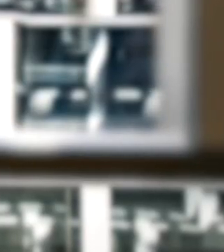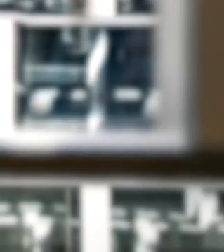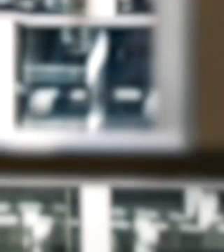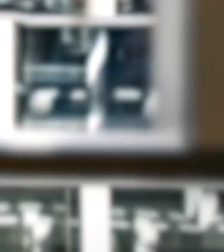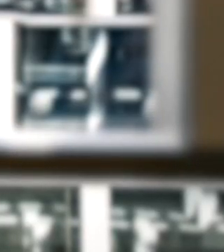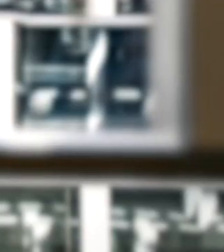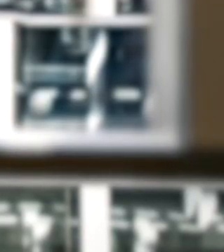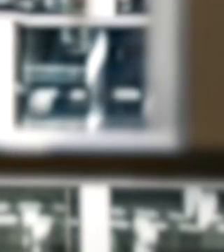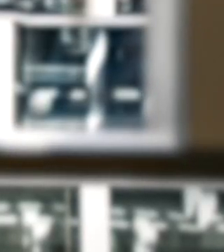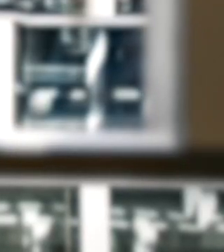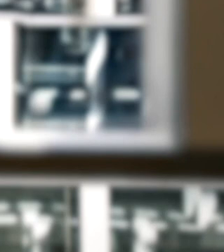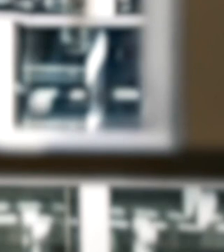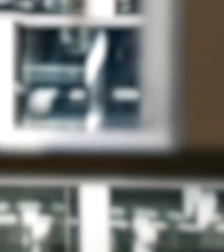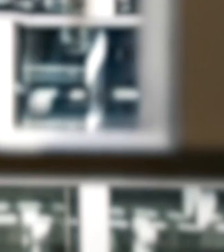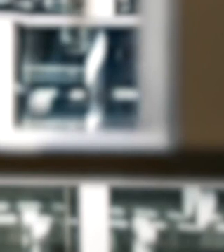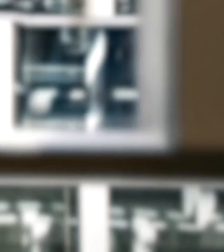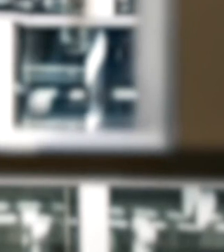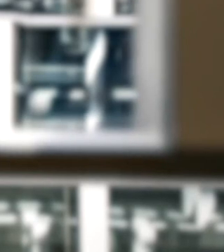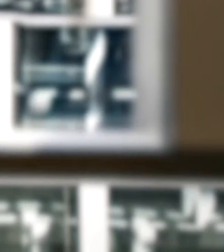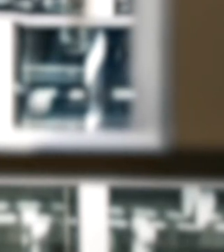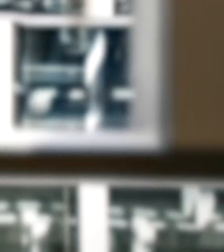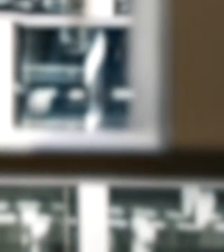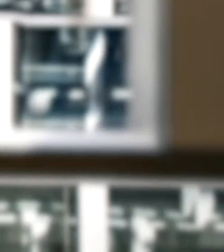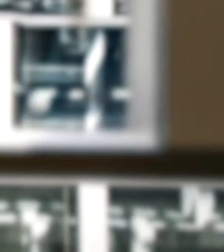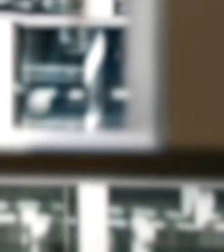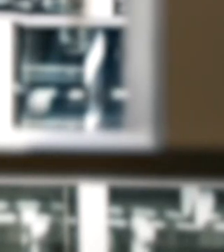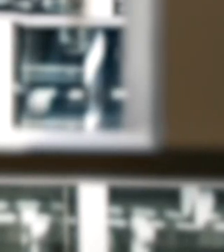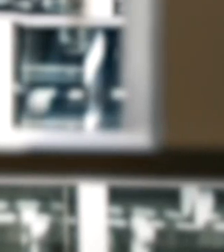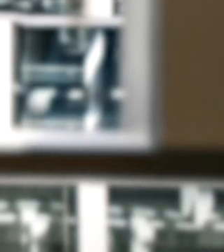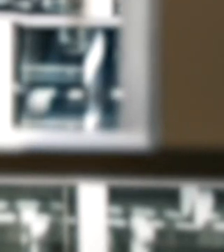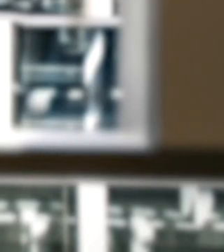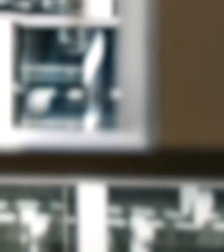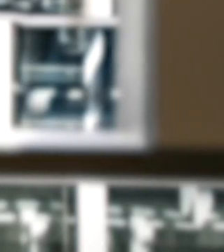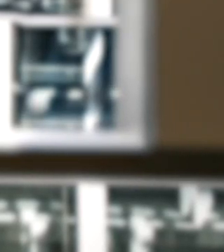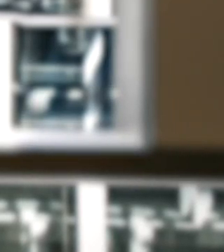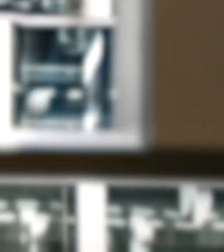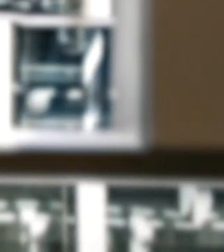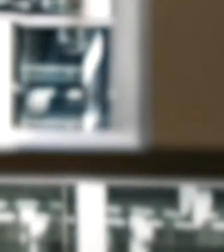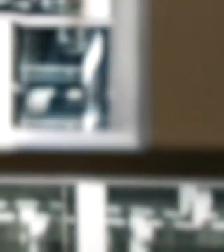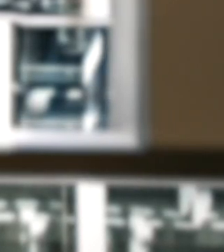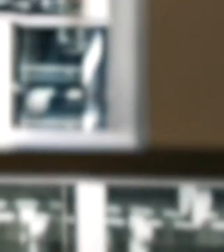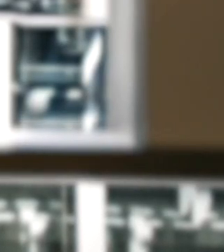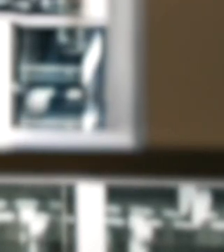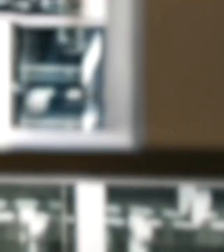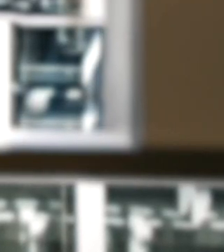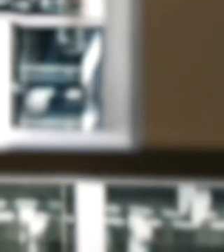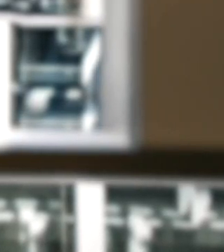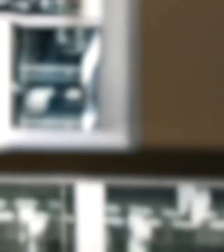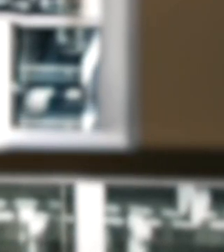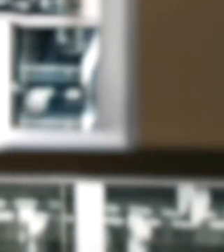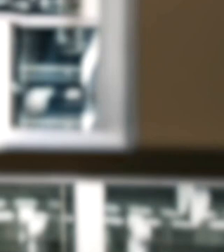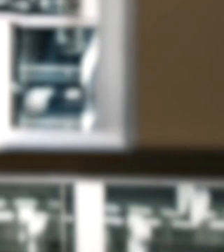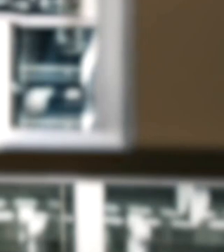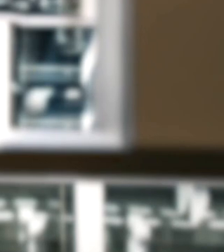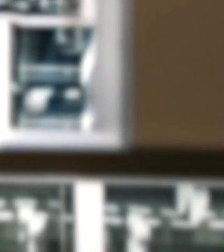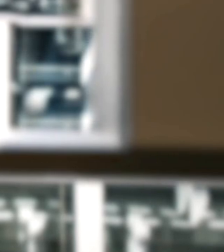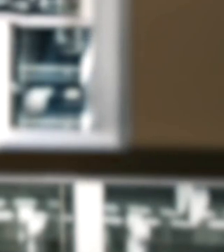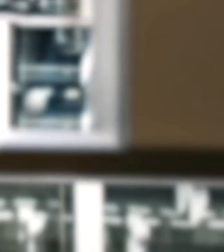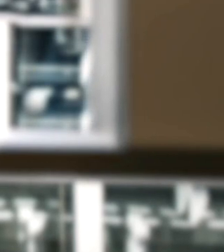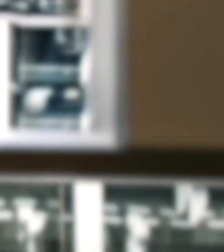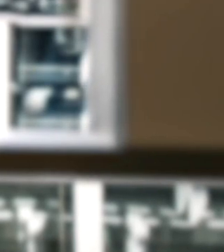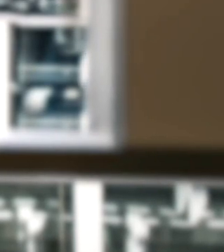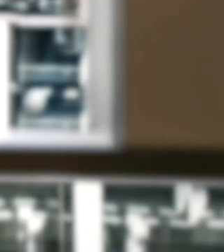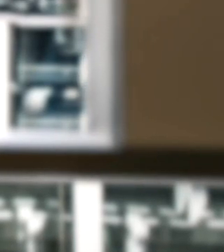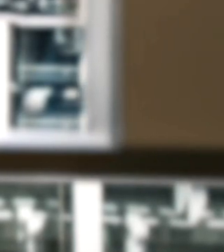Interdisciplinarity, transdisciplinarity is the key. We provide both separate and joint classes